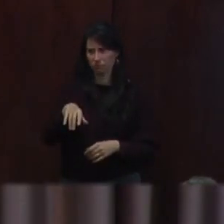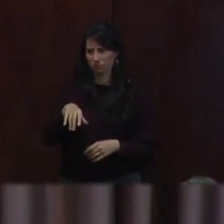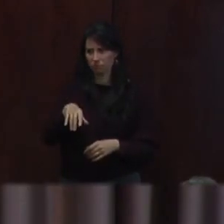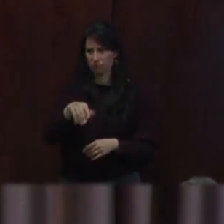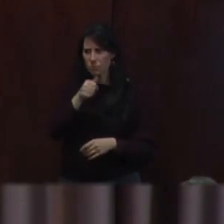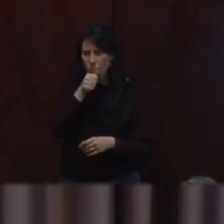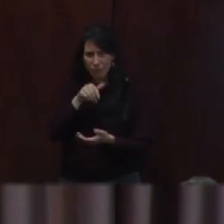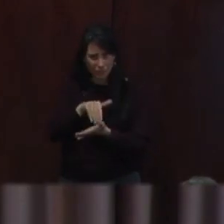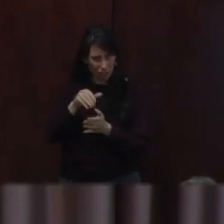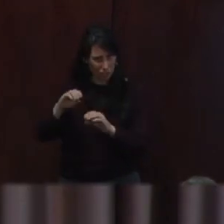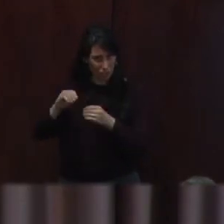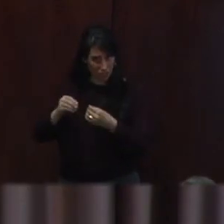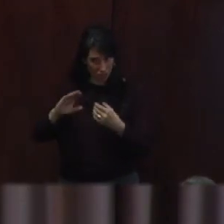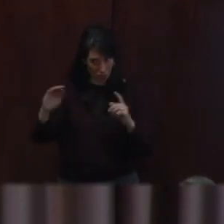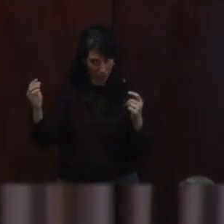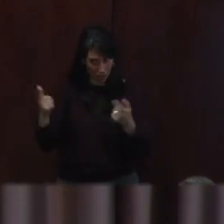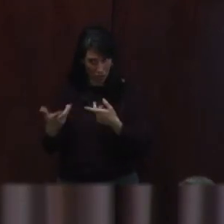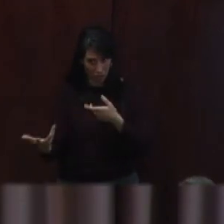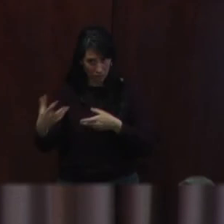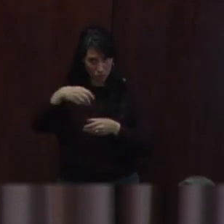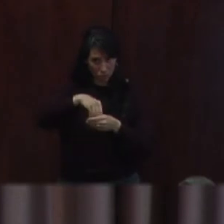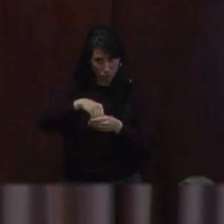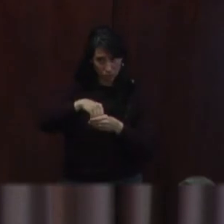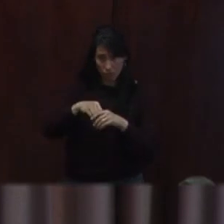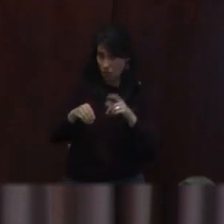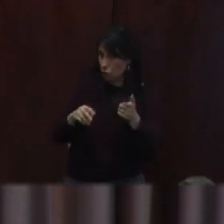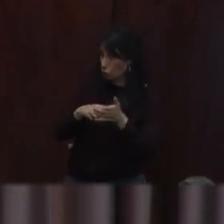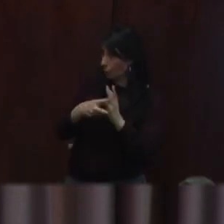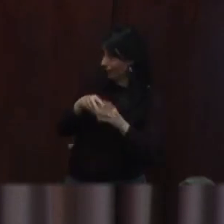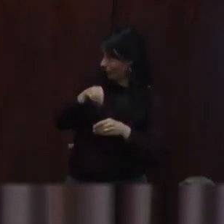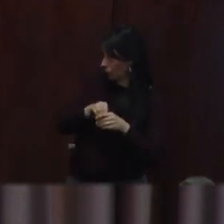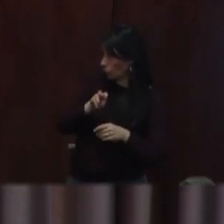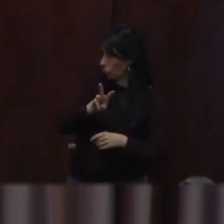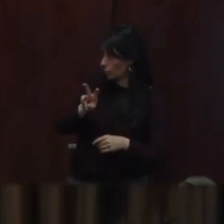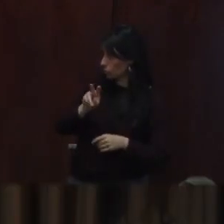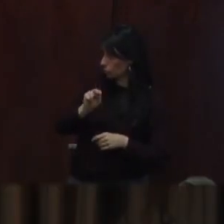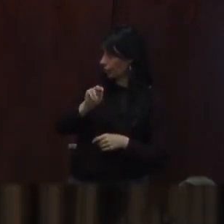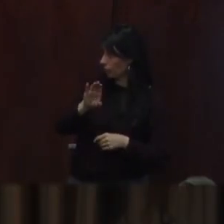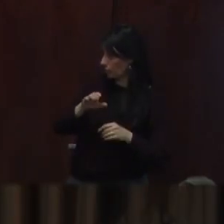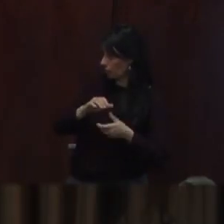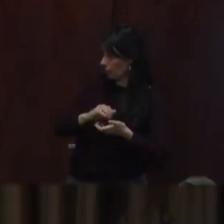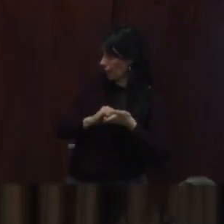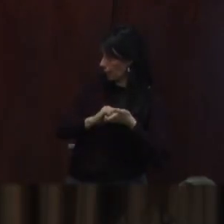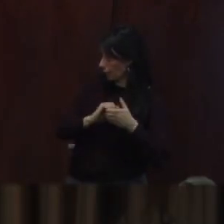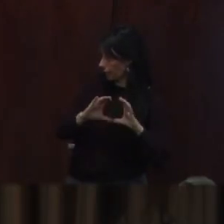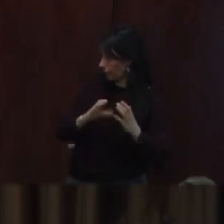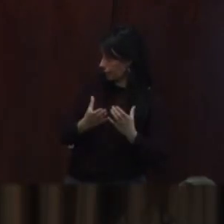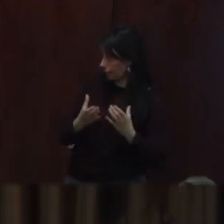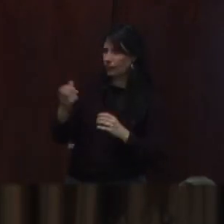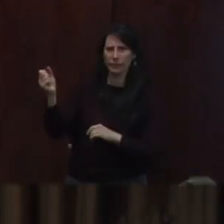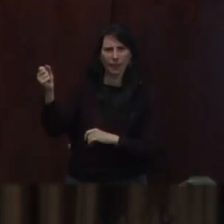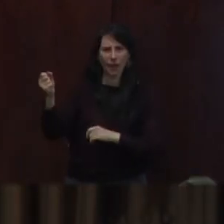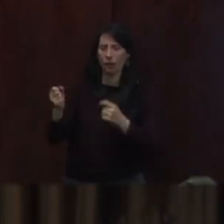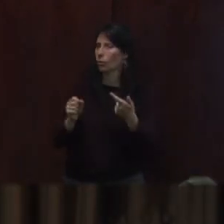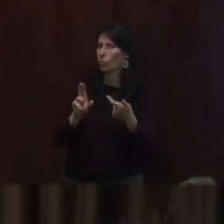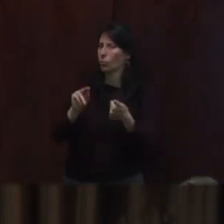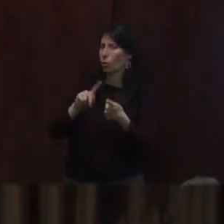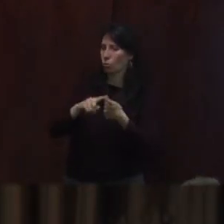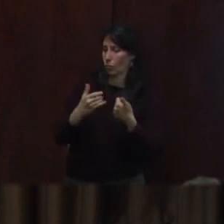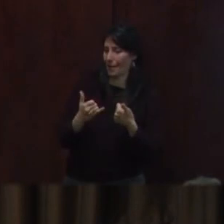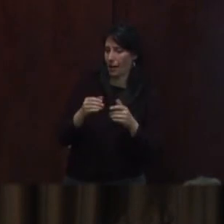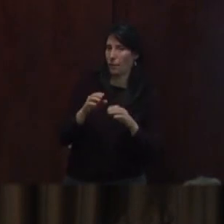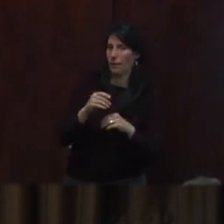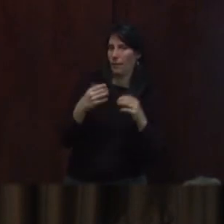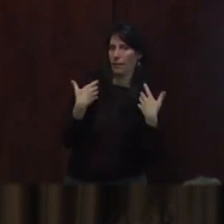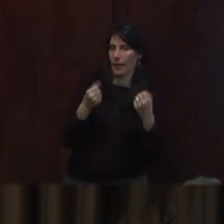in the kind of in this conversation? In the Western North Carolina Collaborative? Yes. Okay. So right now it is, it includes health